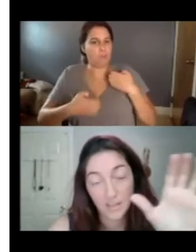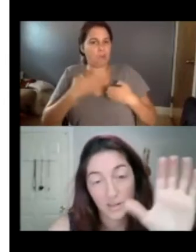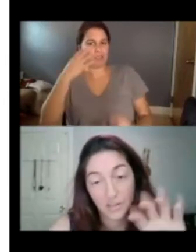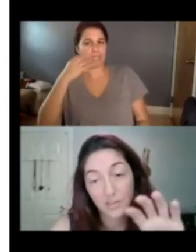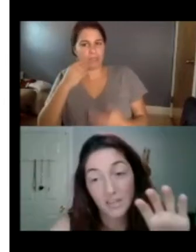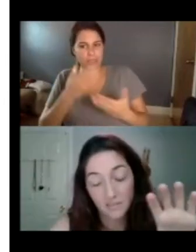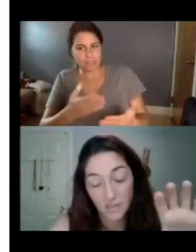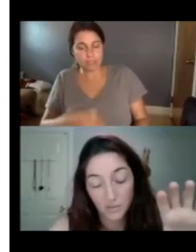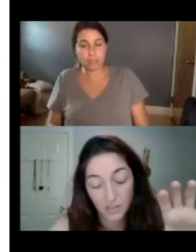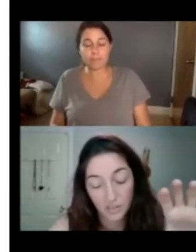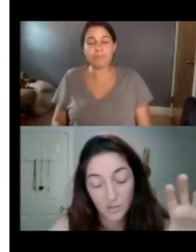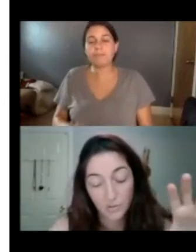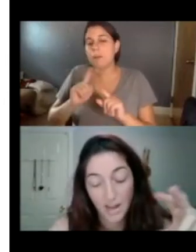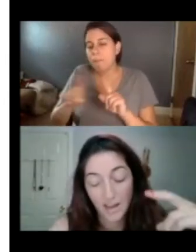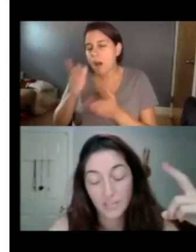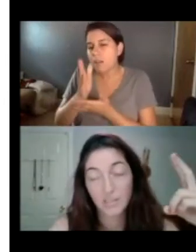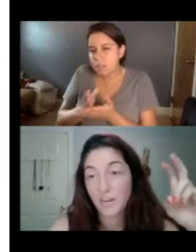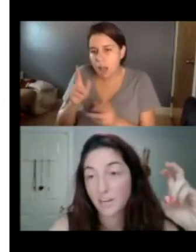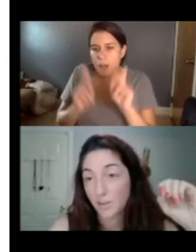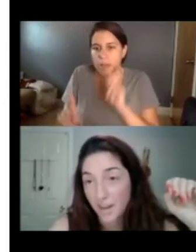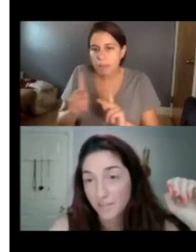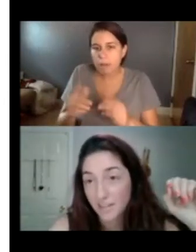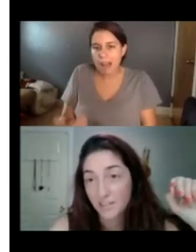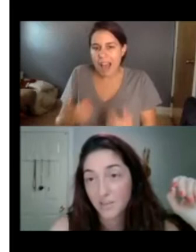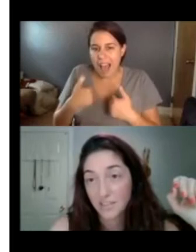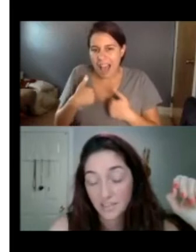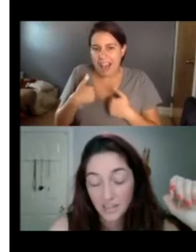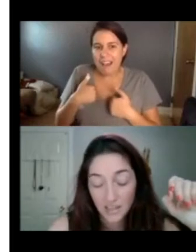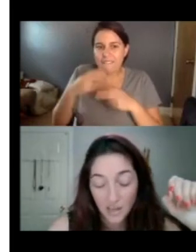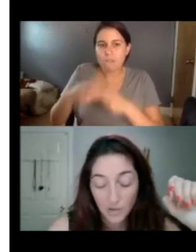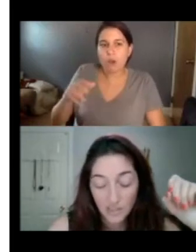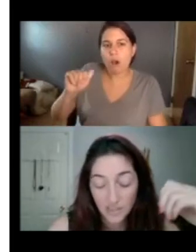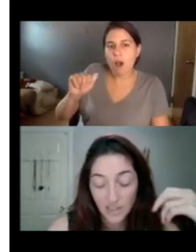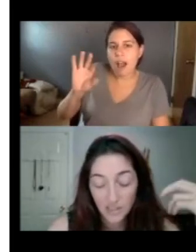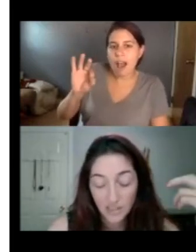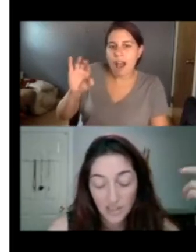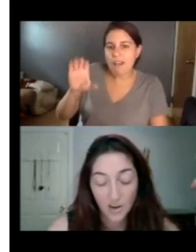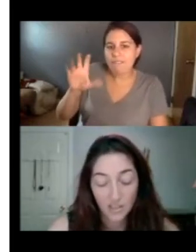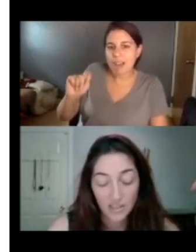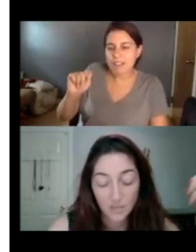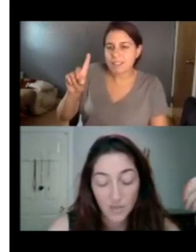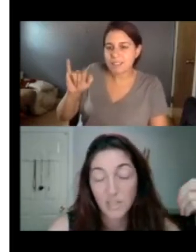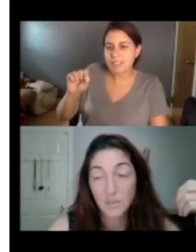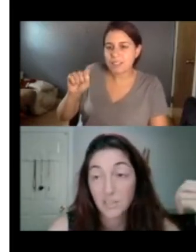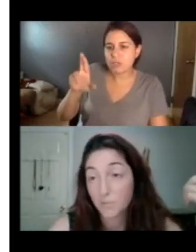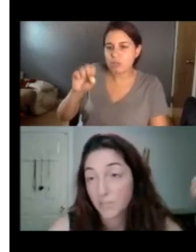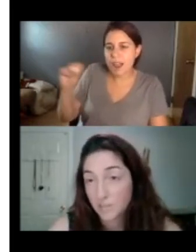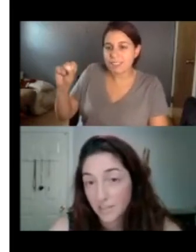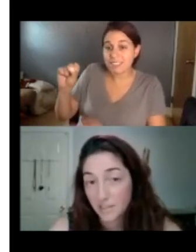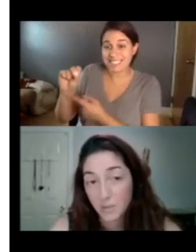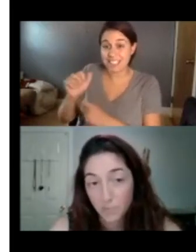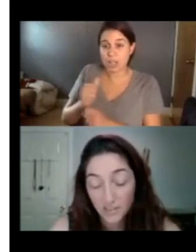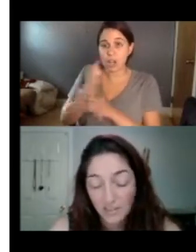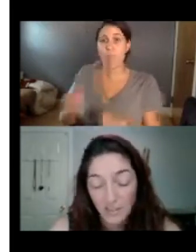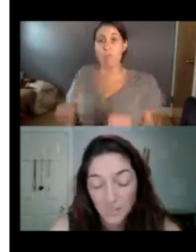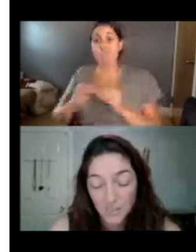But then there are certain individuals who have this trait called affect distress, which essentially causes them to experience more